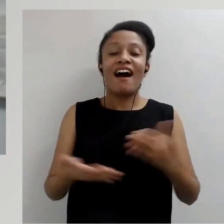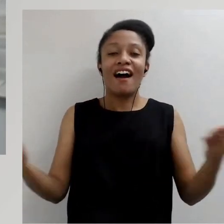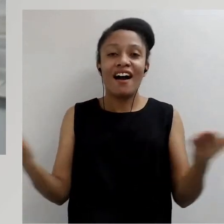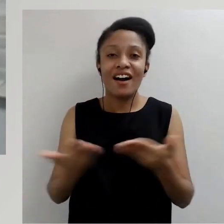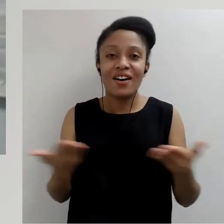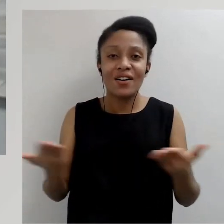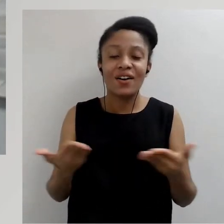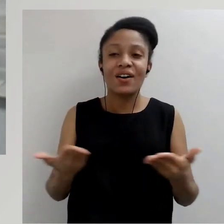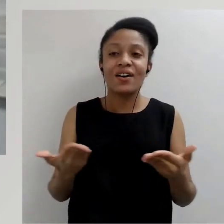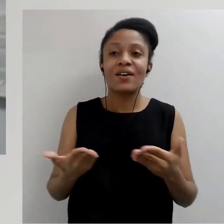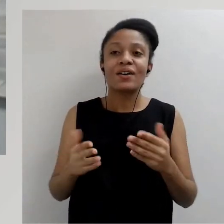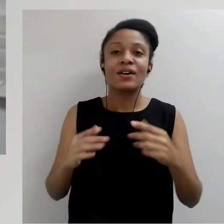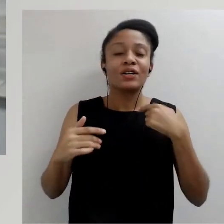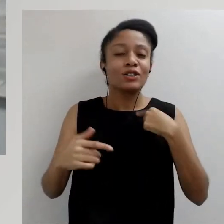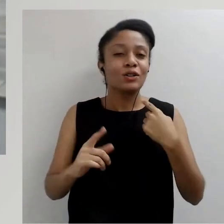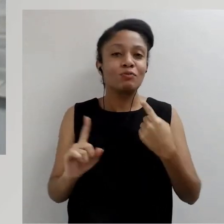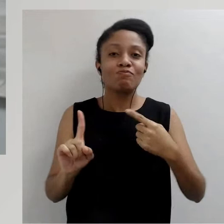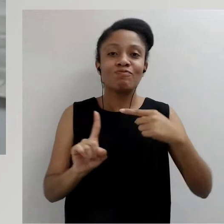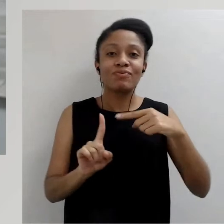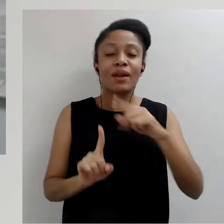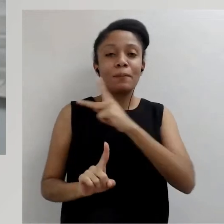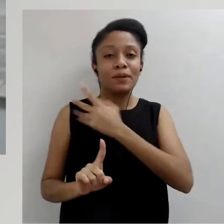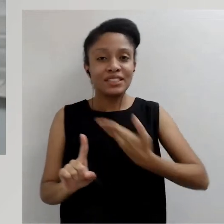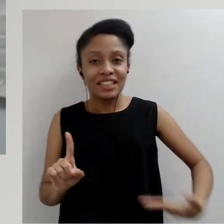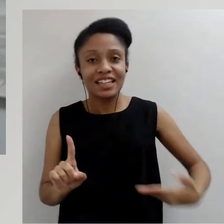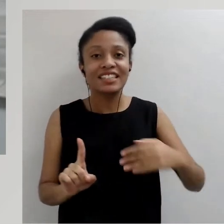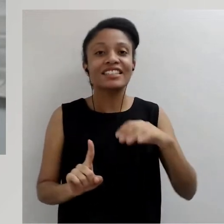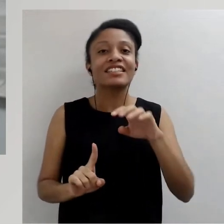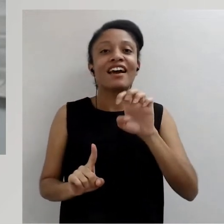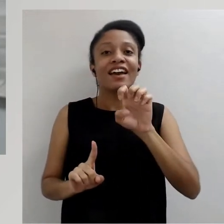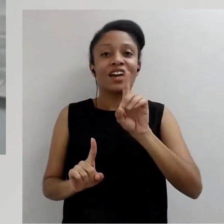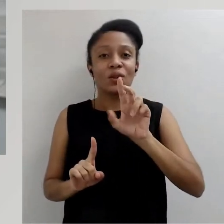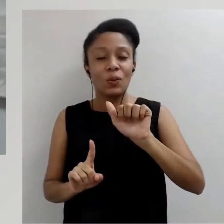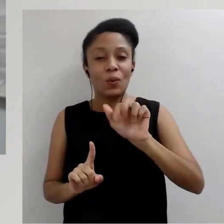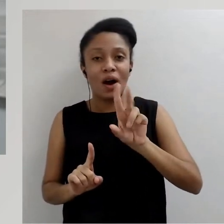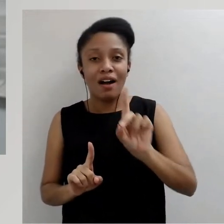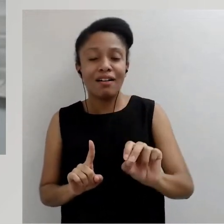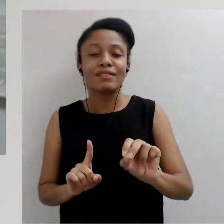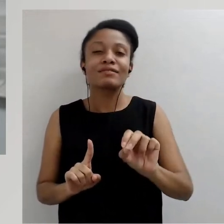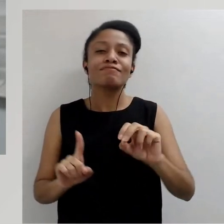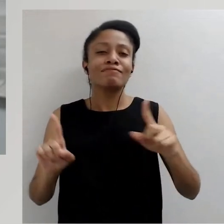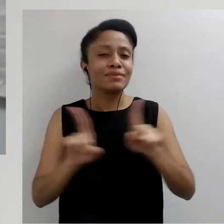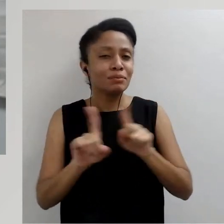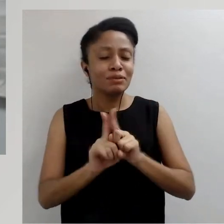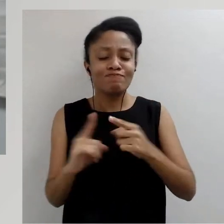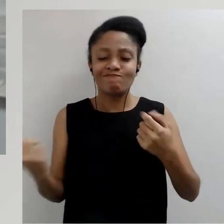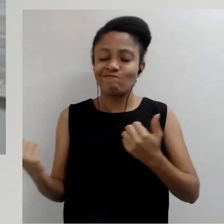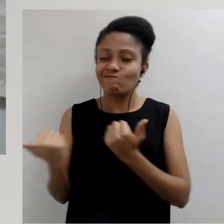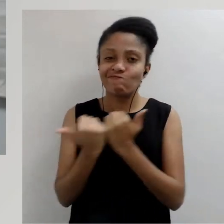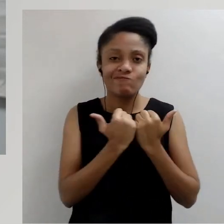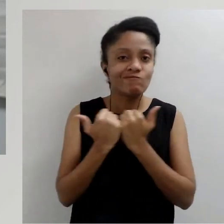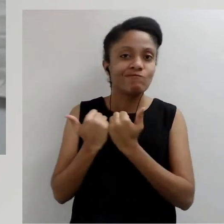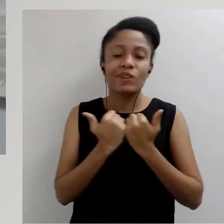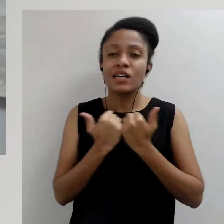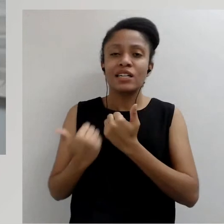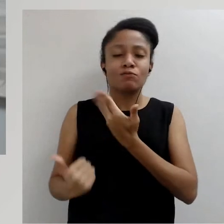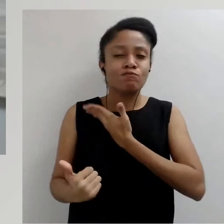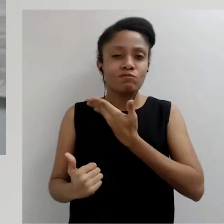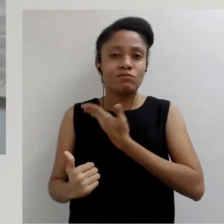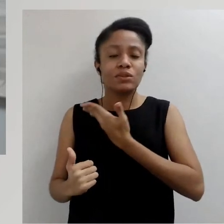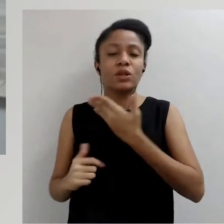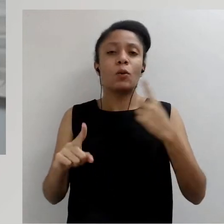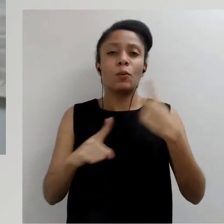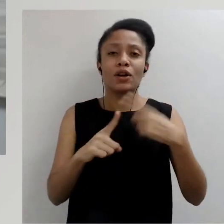Graphic. First of all, I would like to greet Eduardo Eugenio, my partner today that is facing all the challenges along